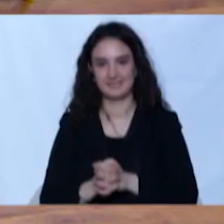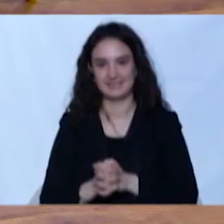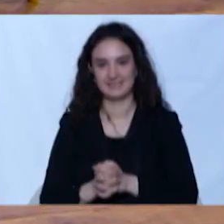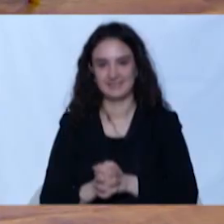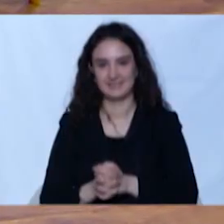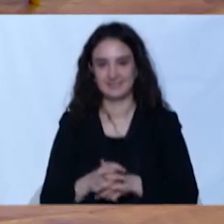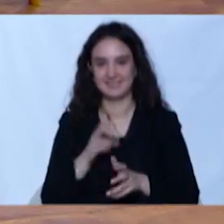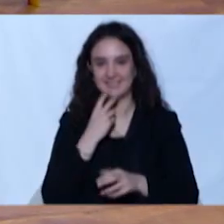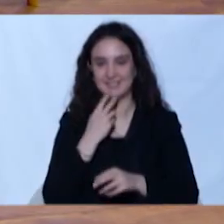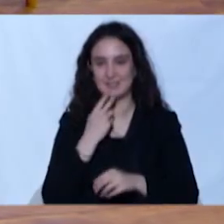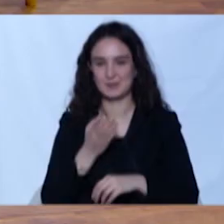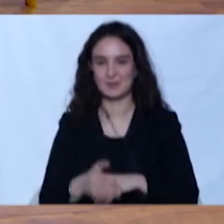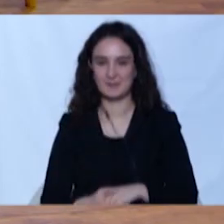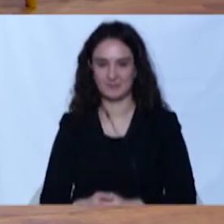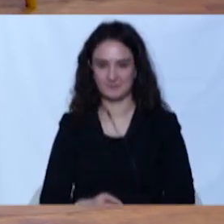It's so funny.